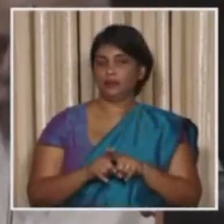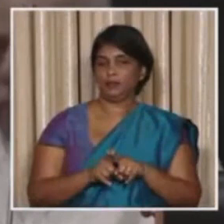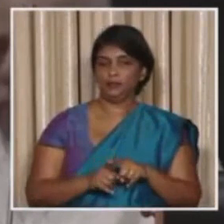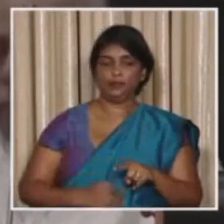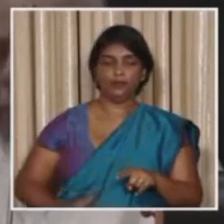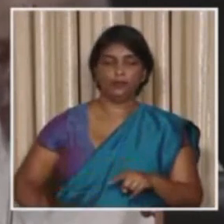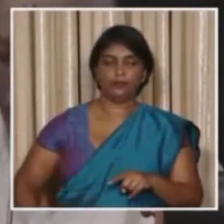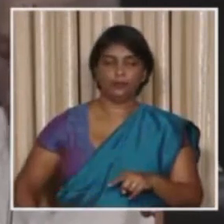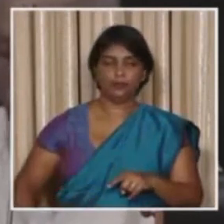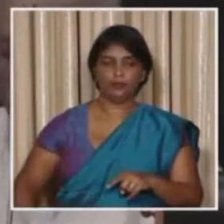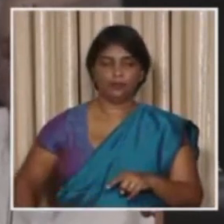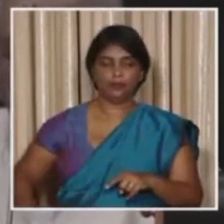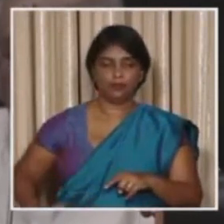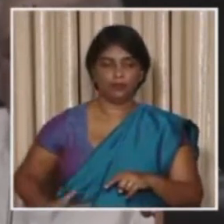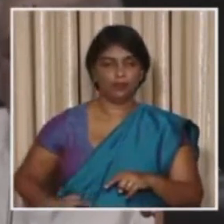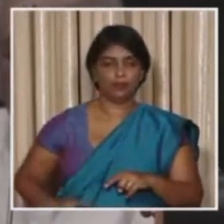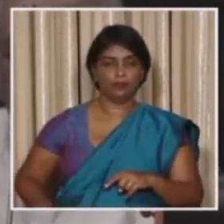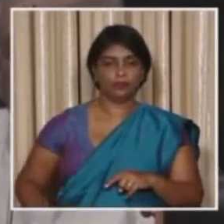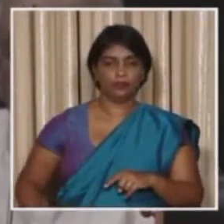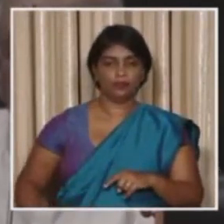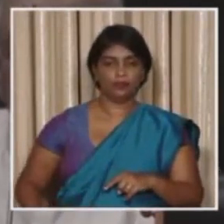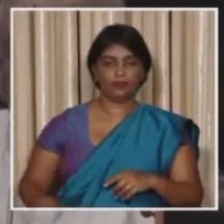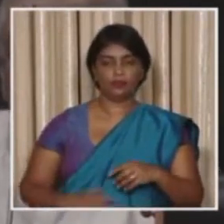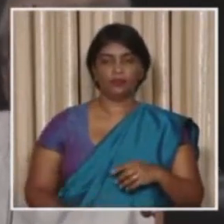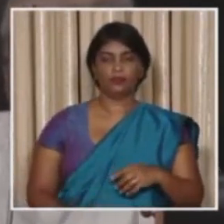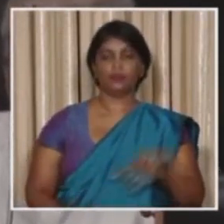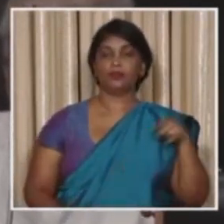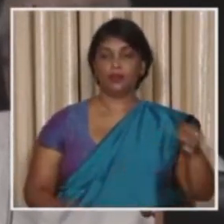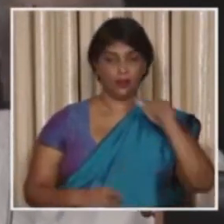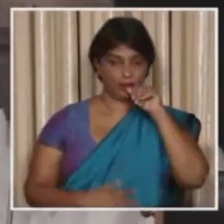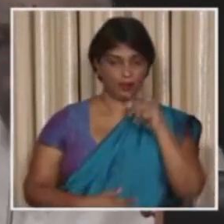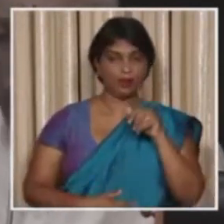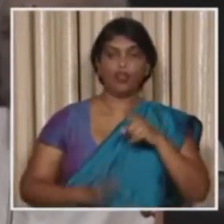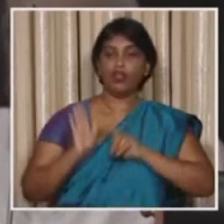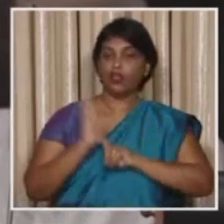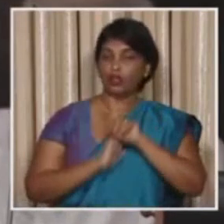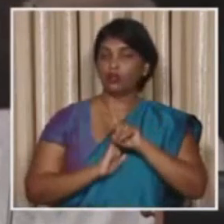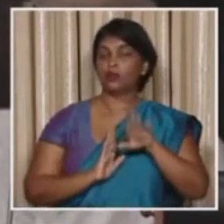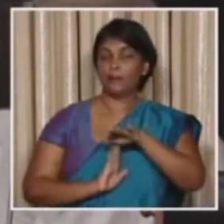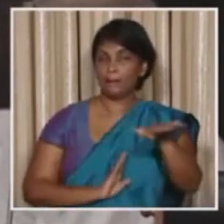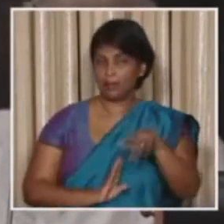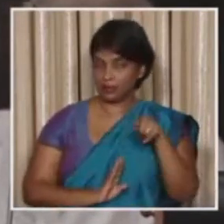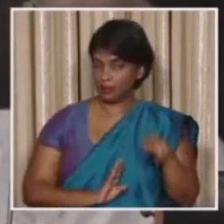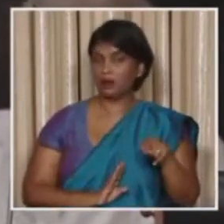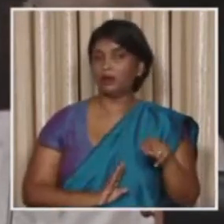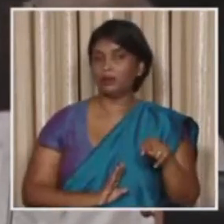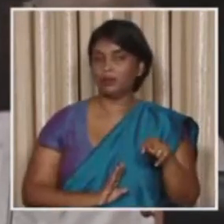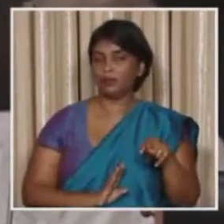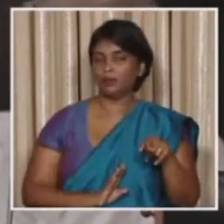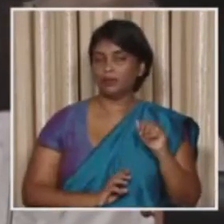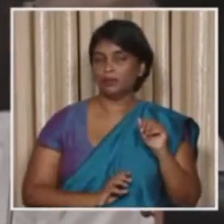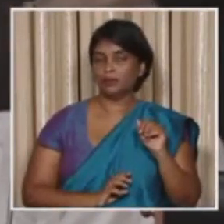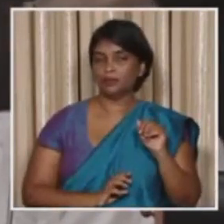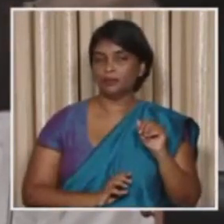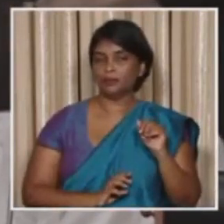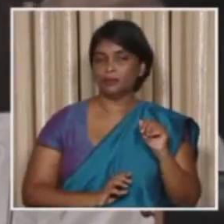I am aware that this is an area of contention for the Northern population. Therefore, we will continue to seek ways and means to release